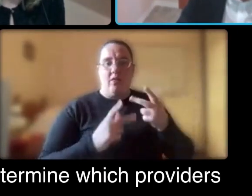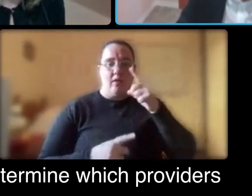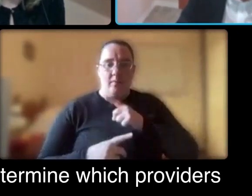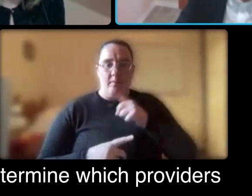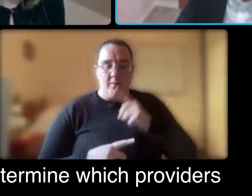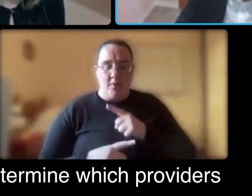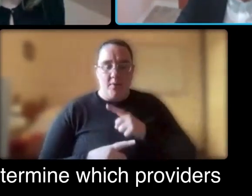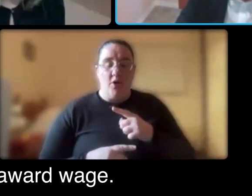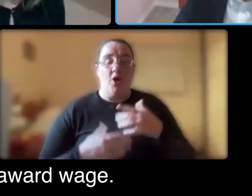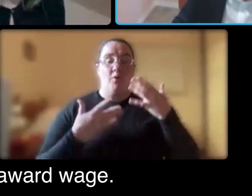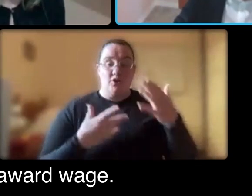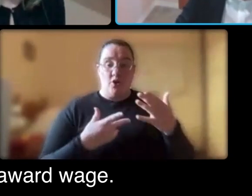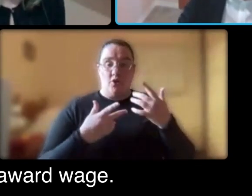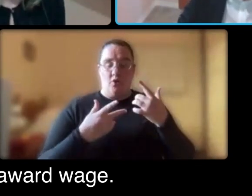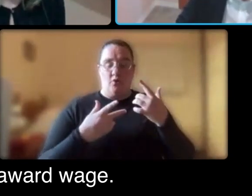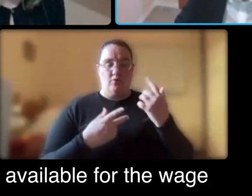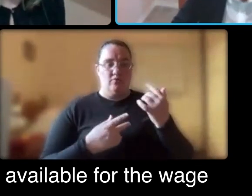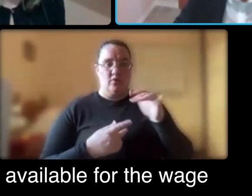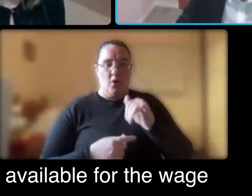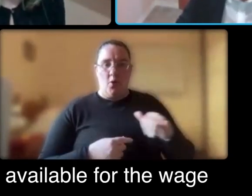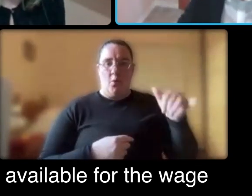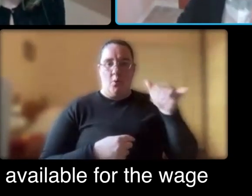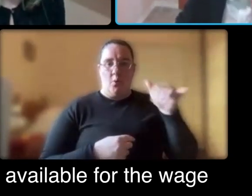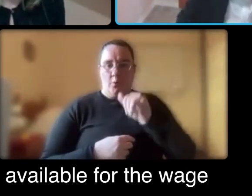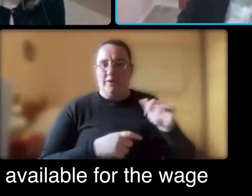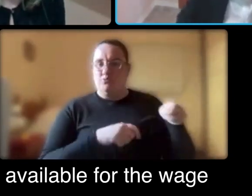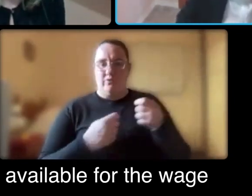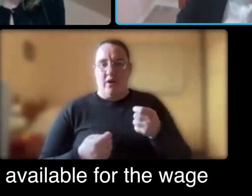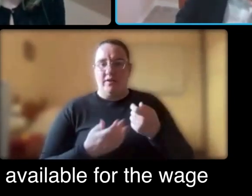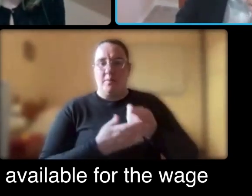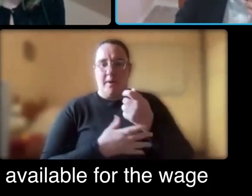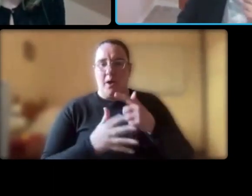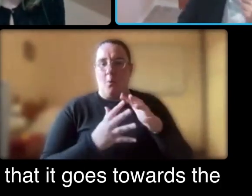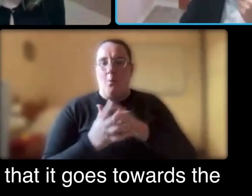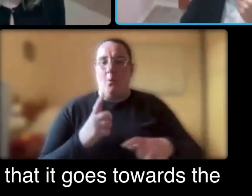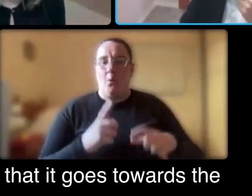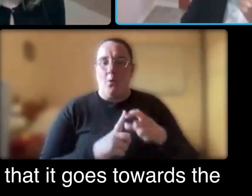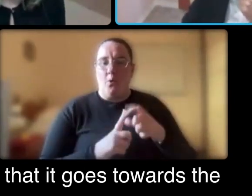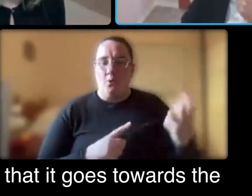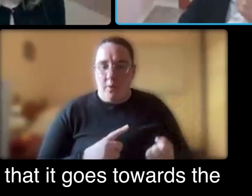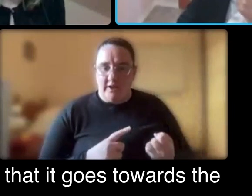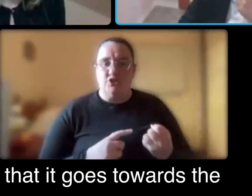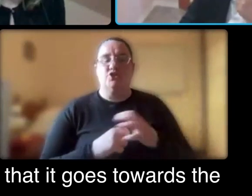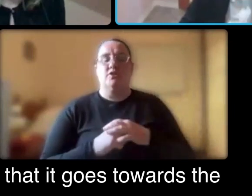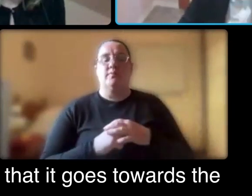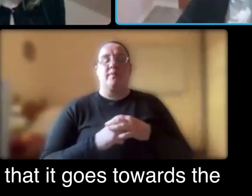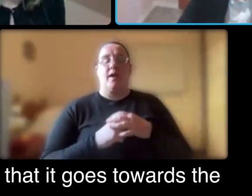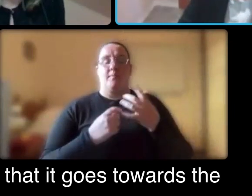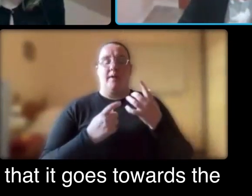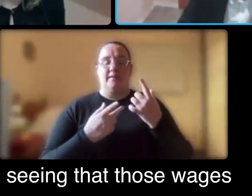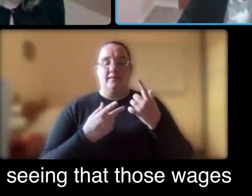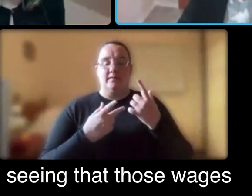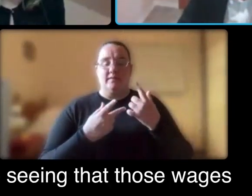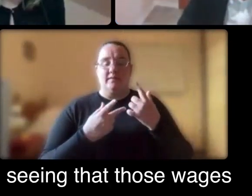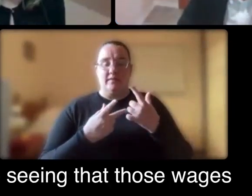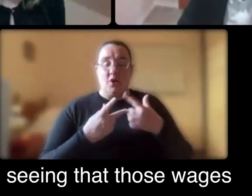we can't determine which providers are paying the award wage. So if that funding is made available for the wage increase, the expectation is that it goes